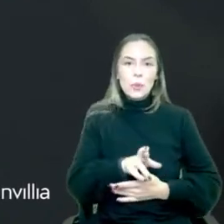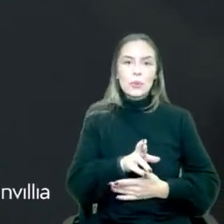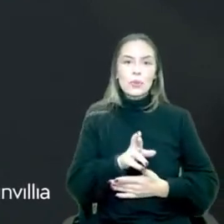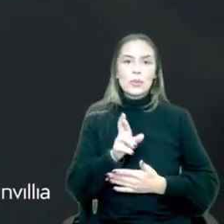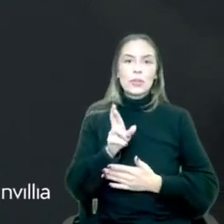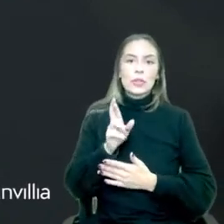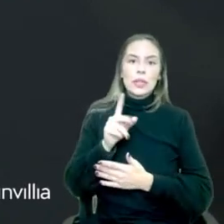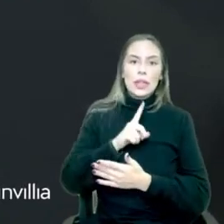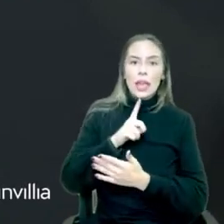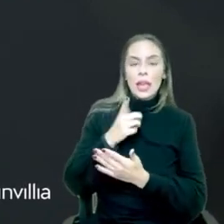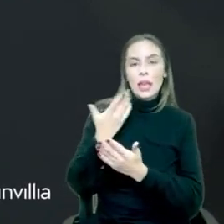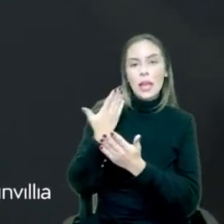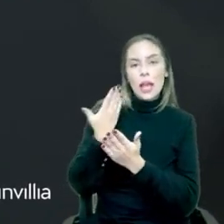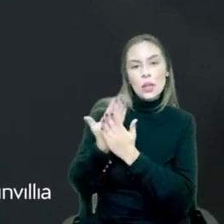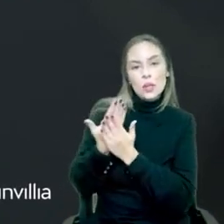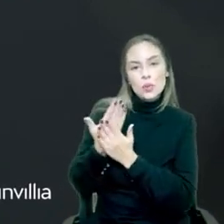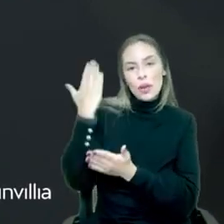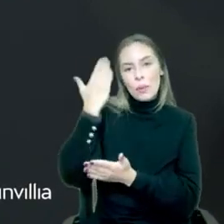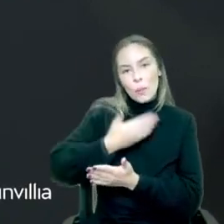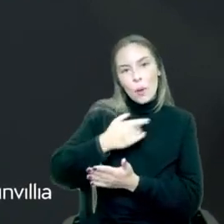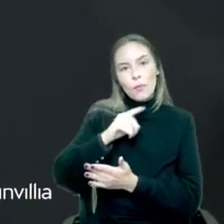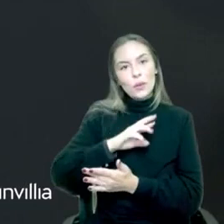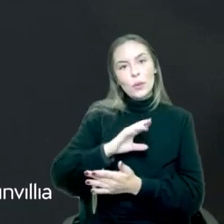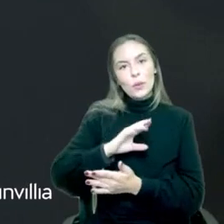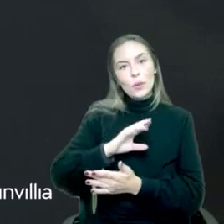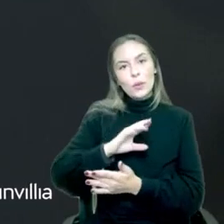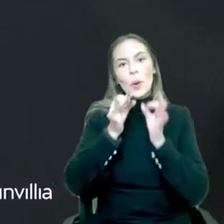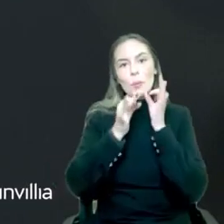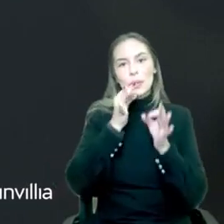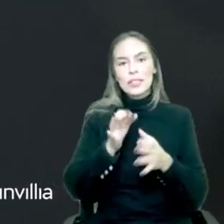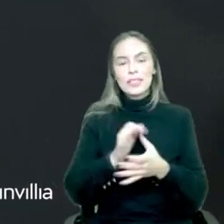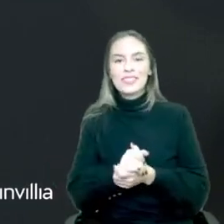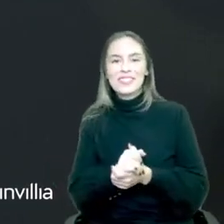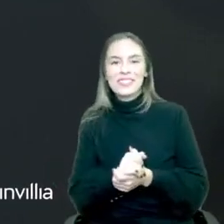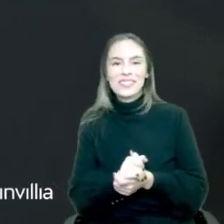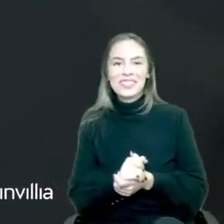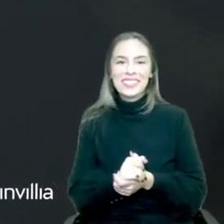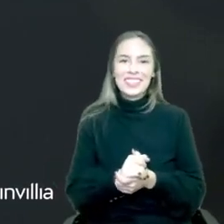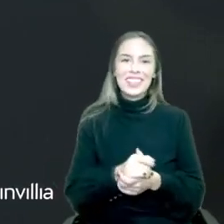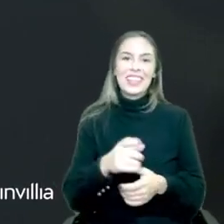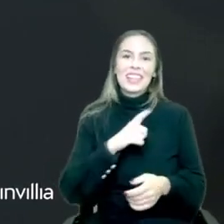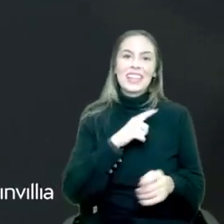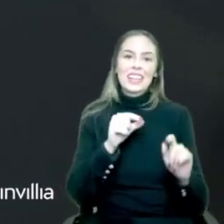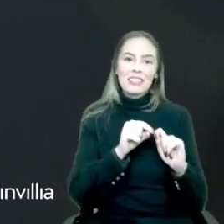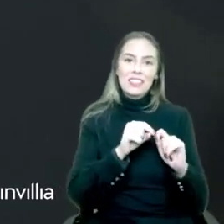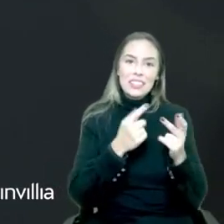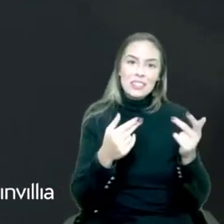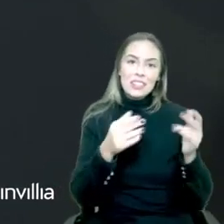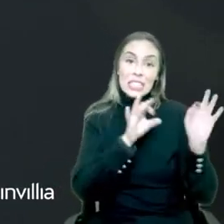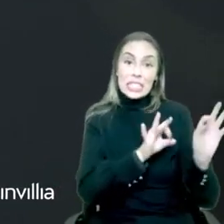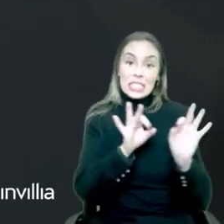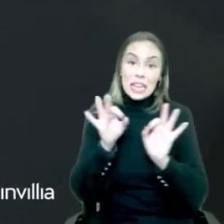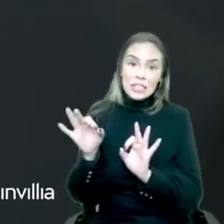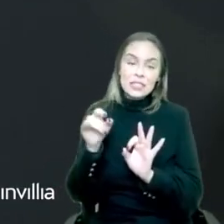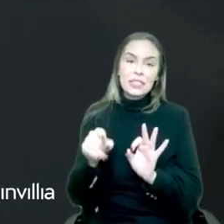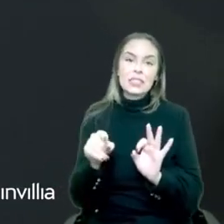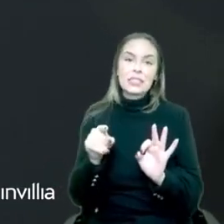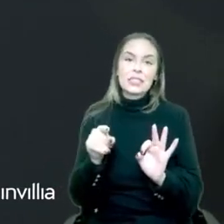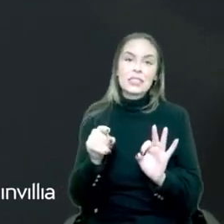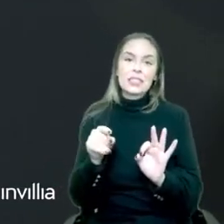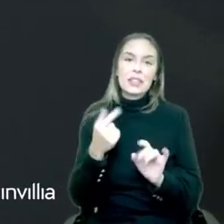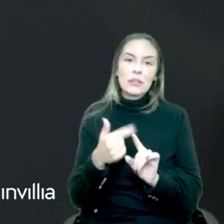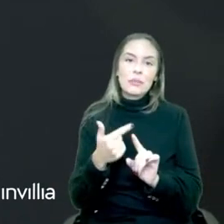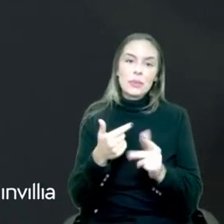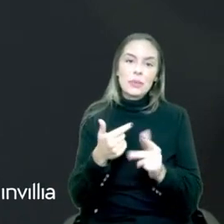So we are pretty much going this direction of making sure that we do things right. We are doing things in compliance